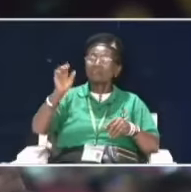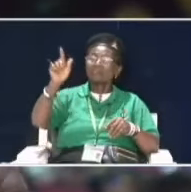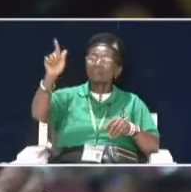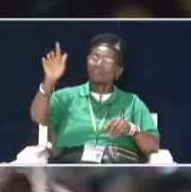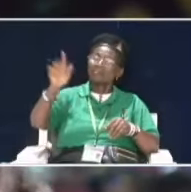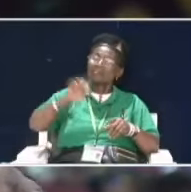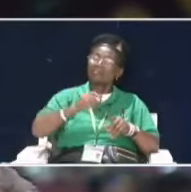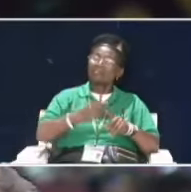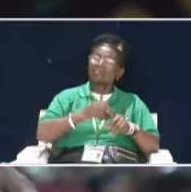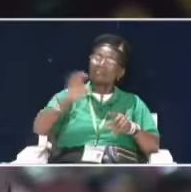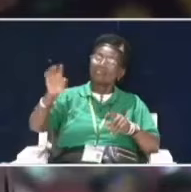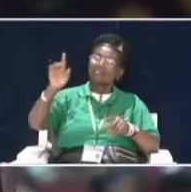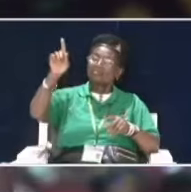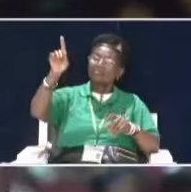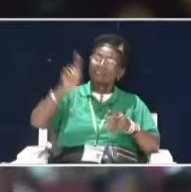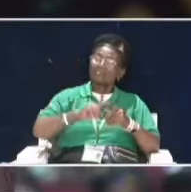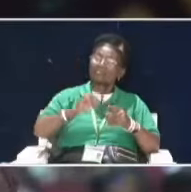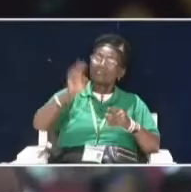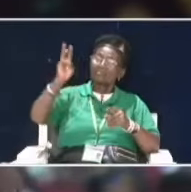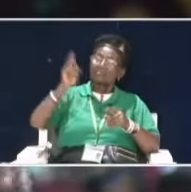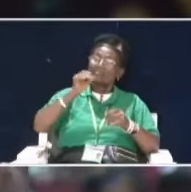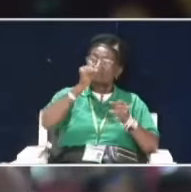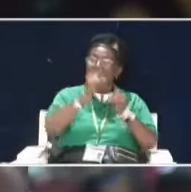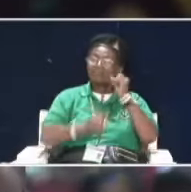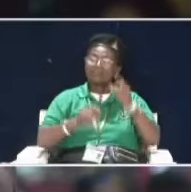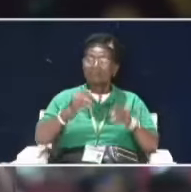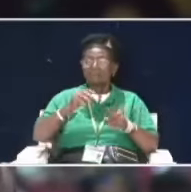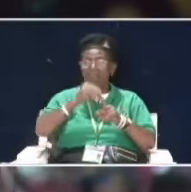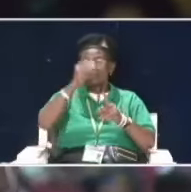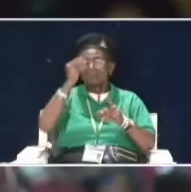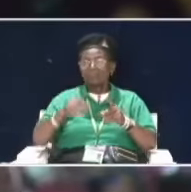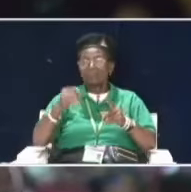from verse 1 to the end, particularly verse 20,